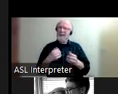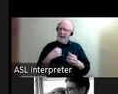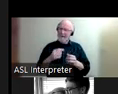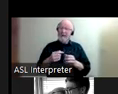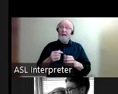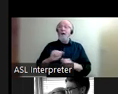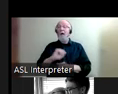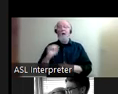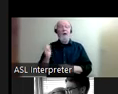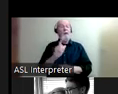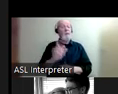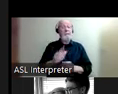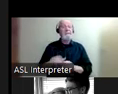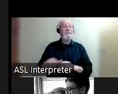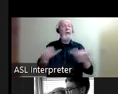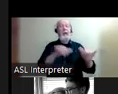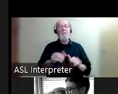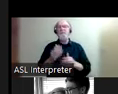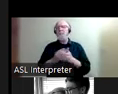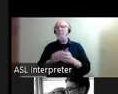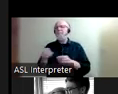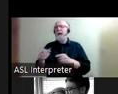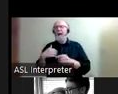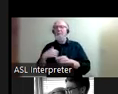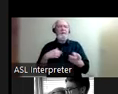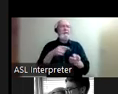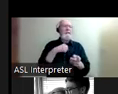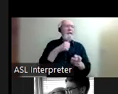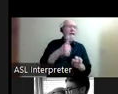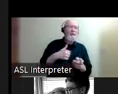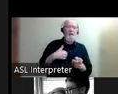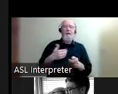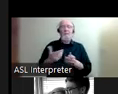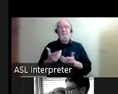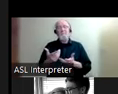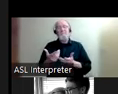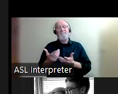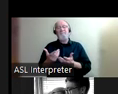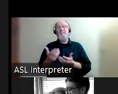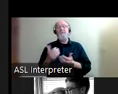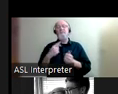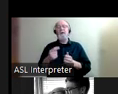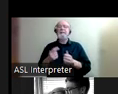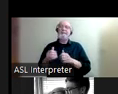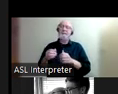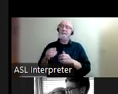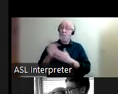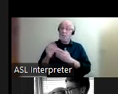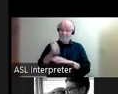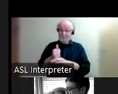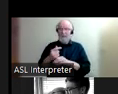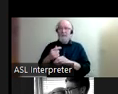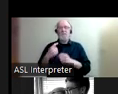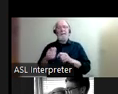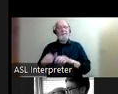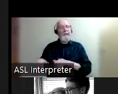branches. We're trying to get as streamlined as we can, like offering, you know, similar or same programs at every